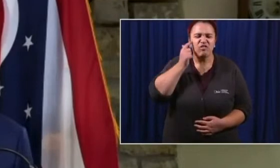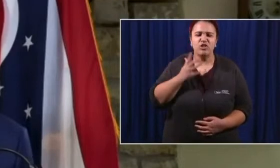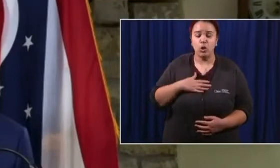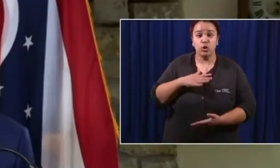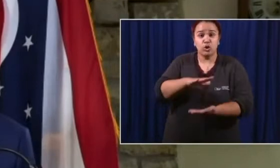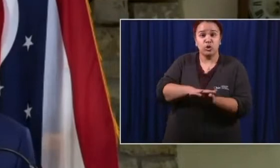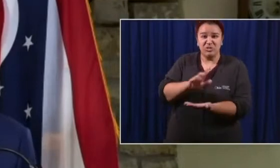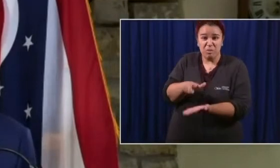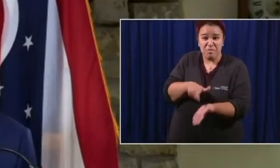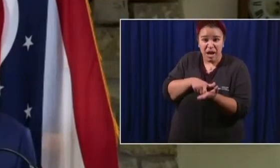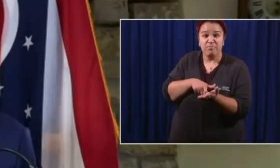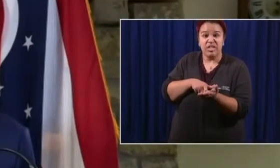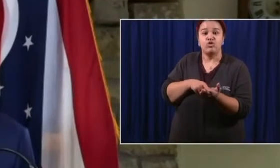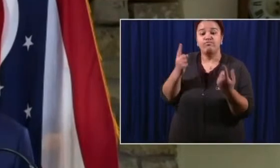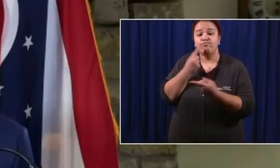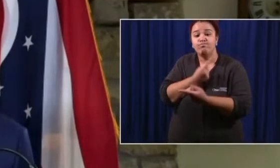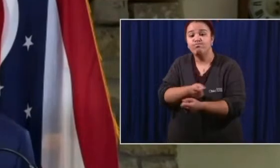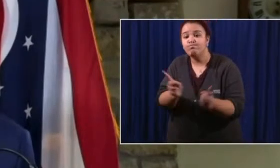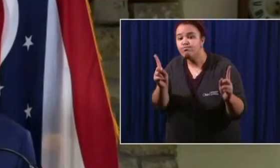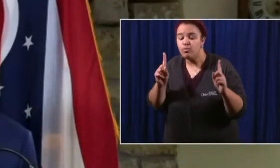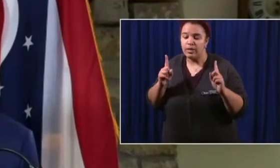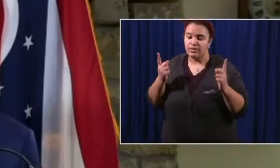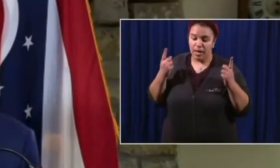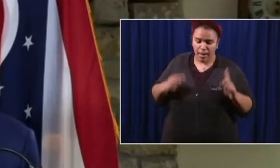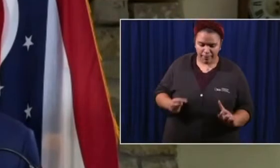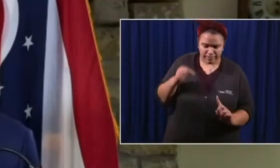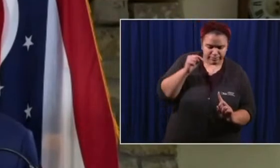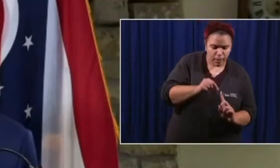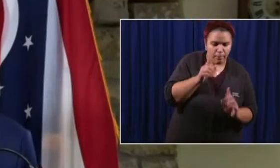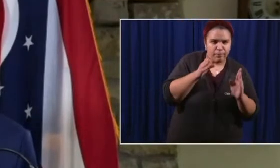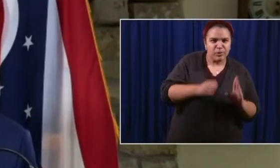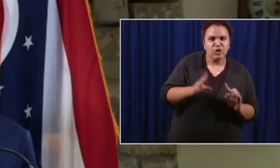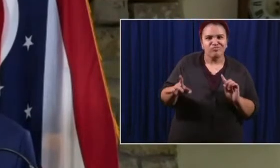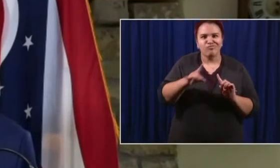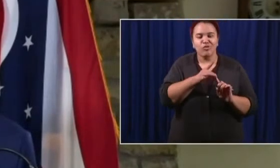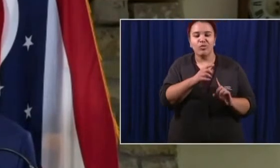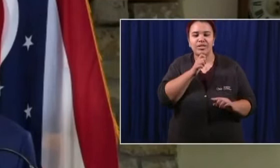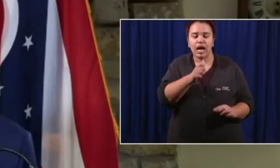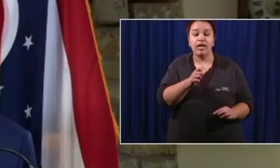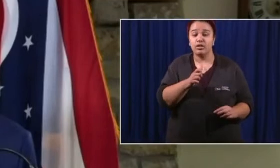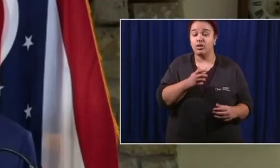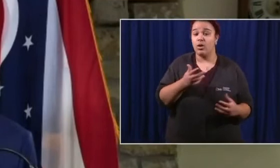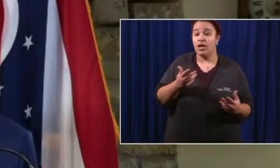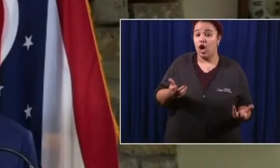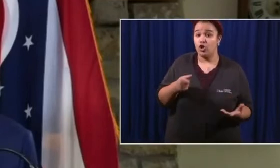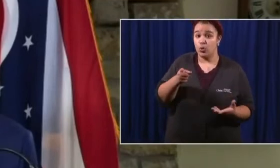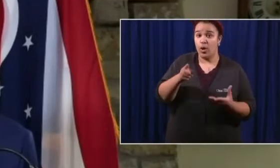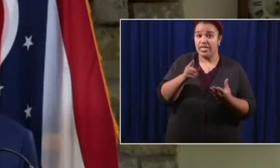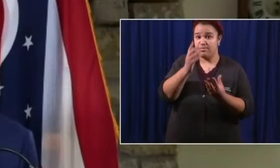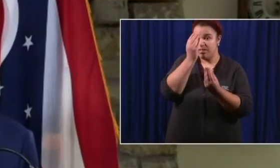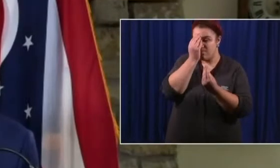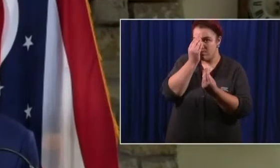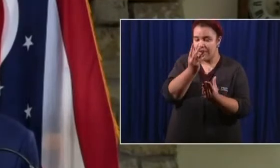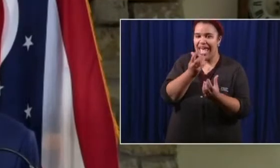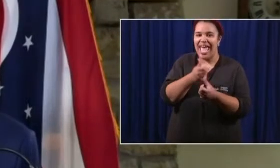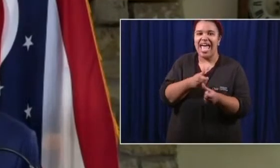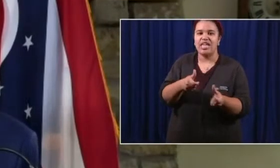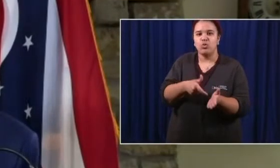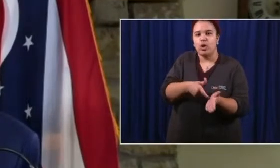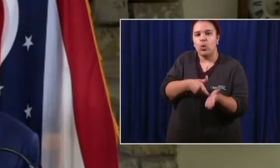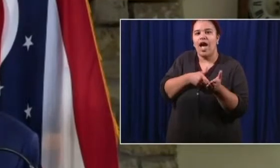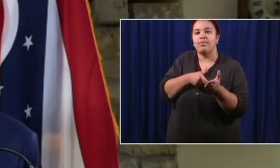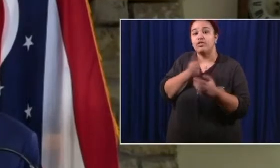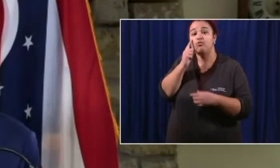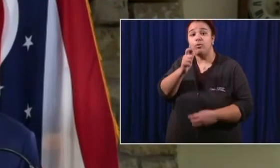you do put out the health order, are you going to be spelling out any specific privacy guardrails, anything that you specifically